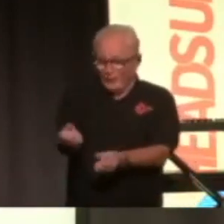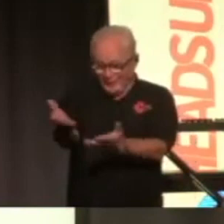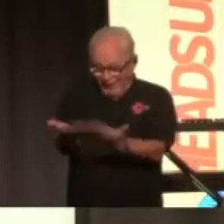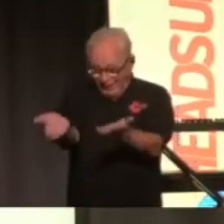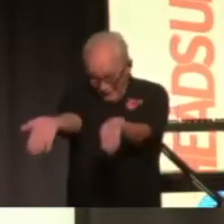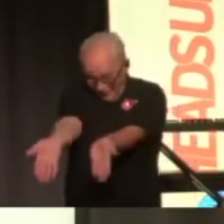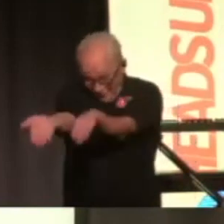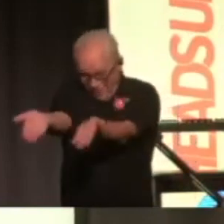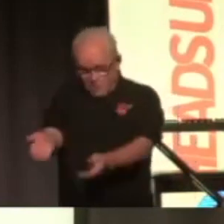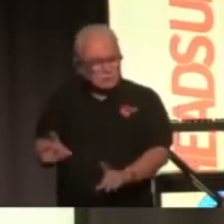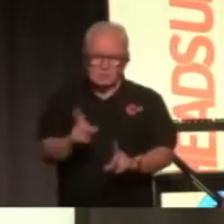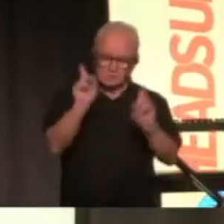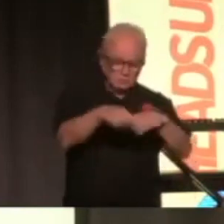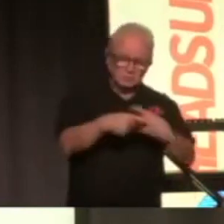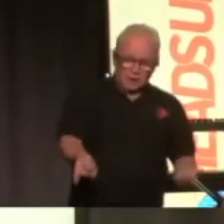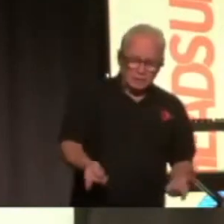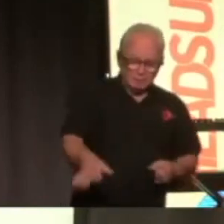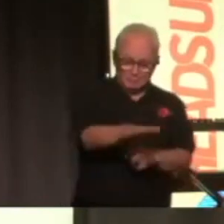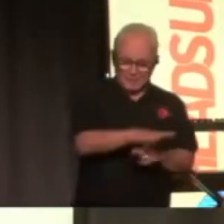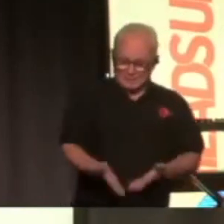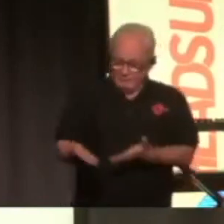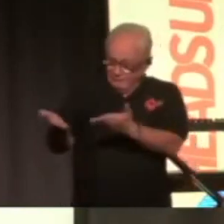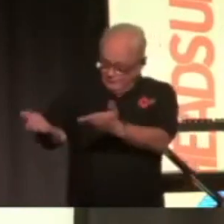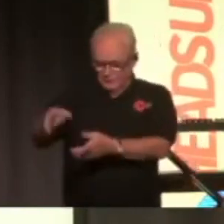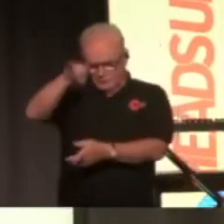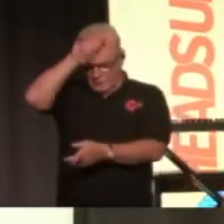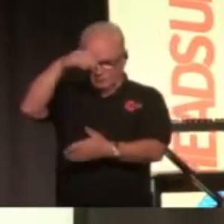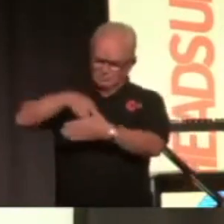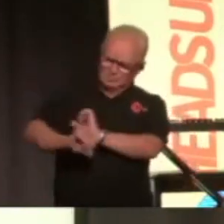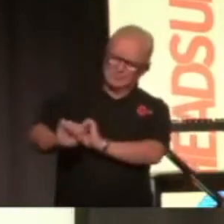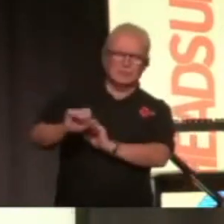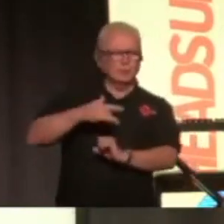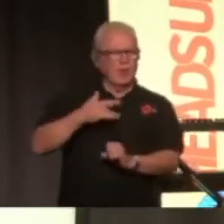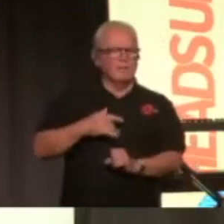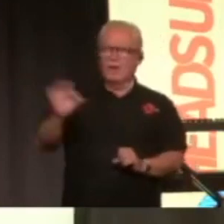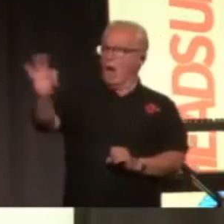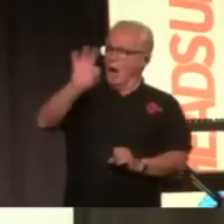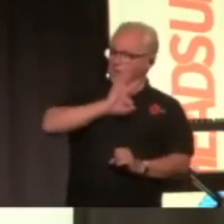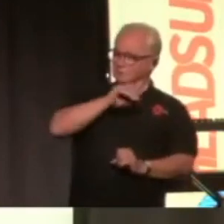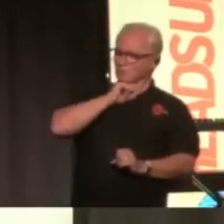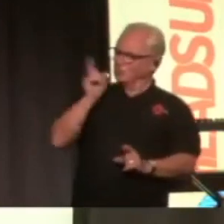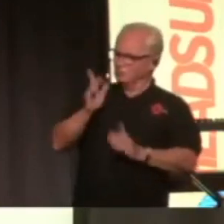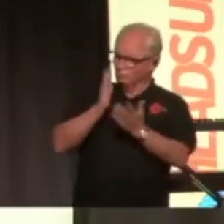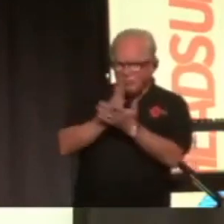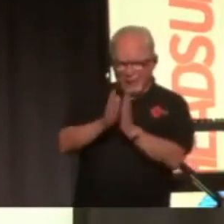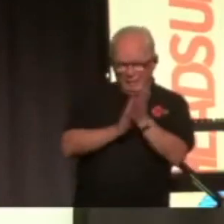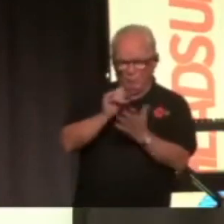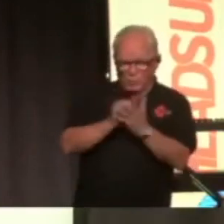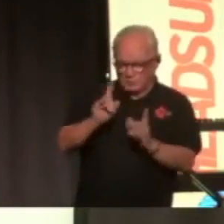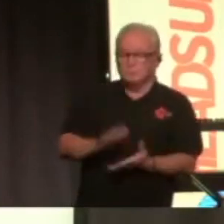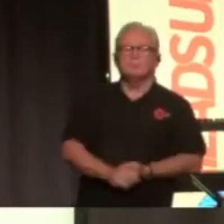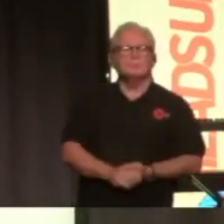space or place or time to the devil in your life. Pastor, what is it that really means? Well,